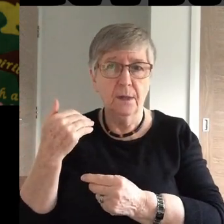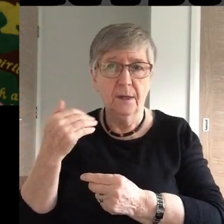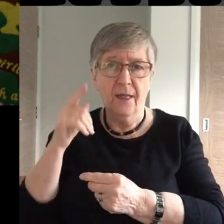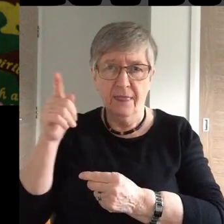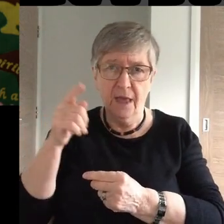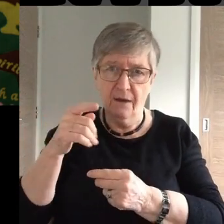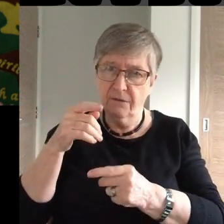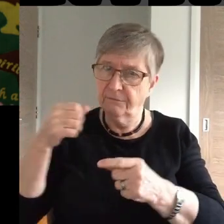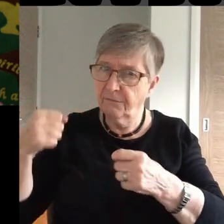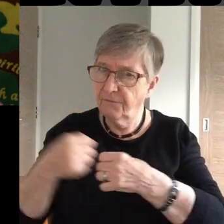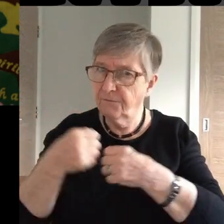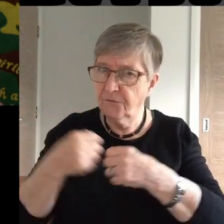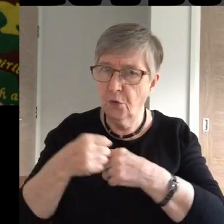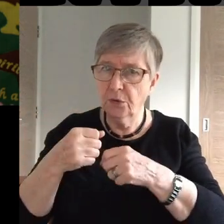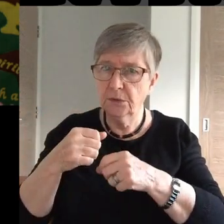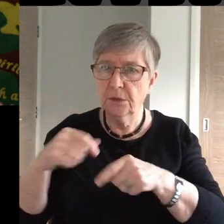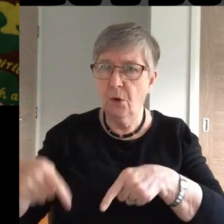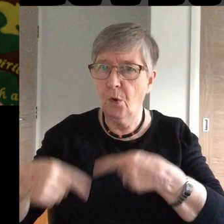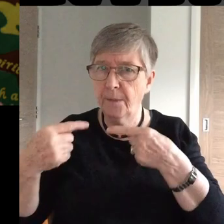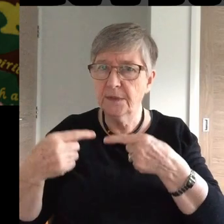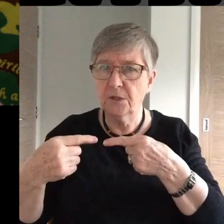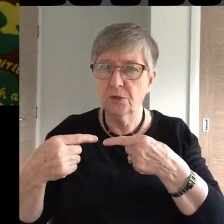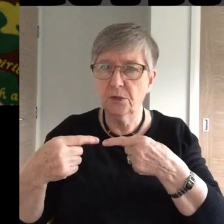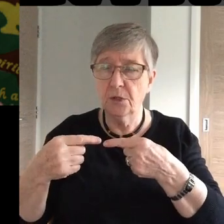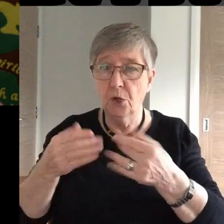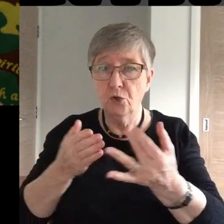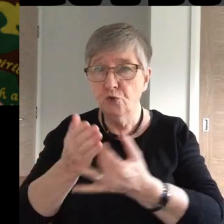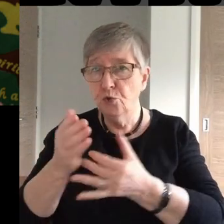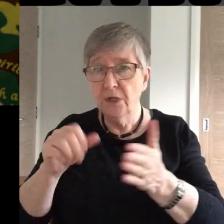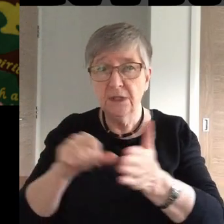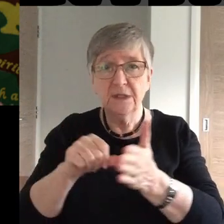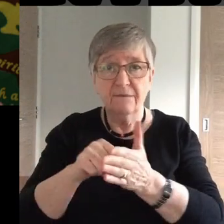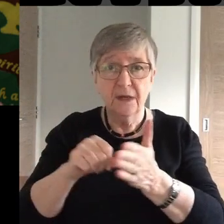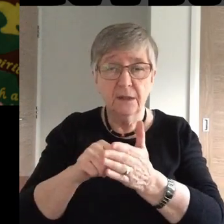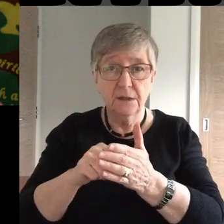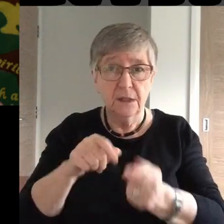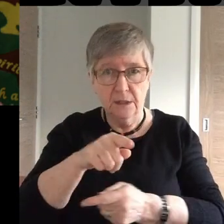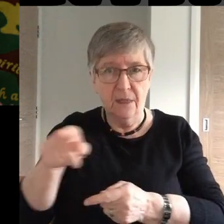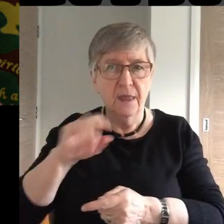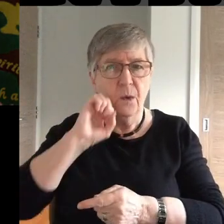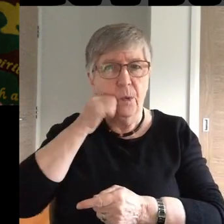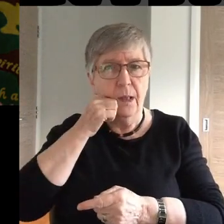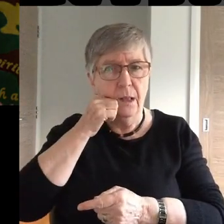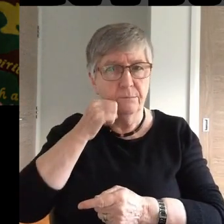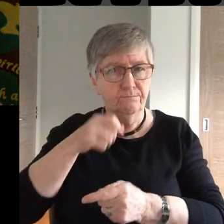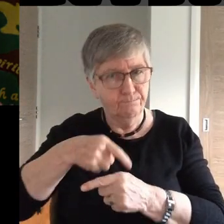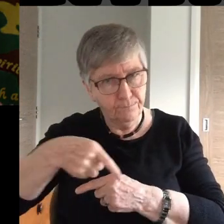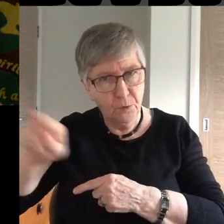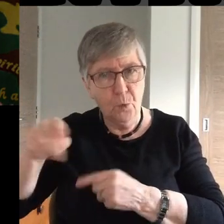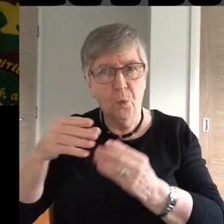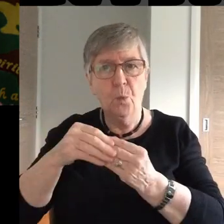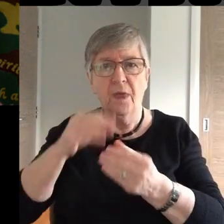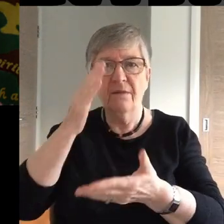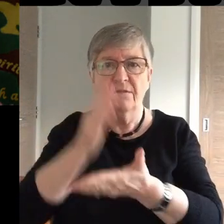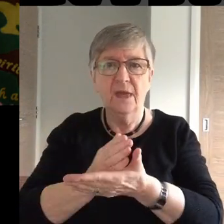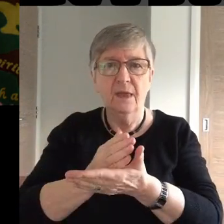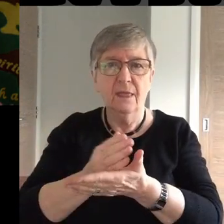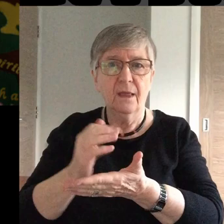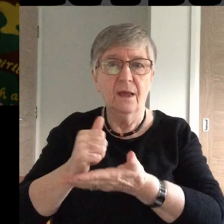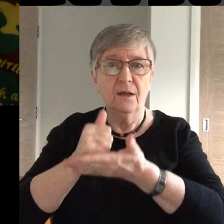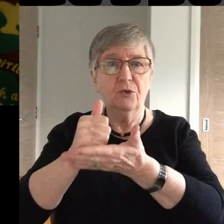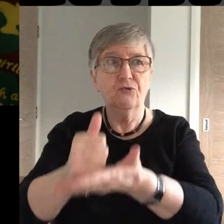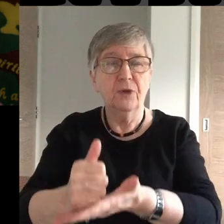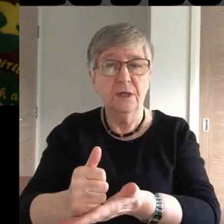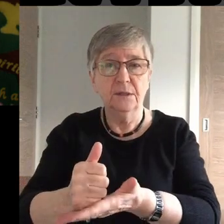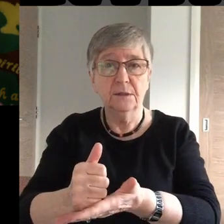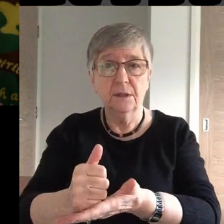against opposition, that during any hardships to come, they'll tackle it with faith and grace. And